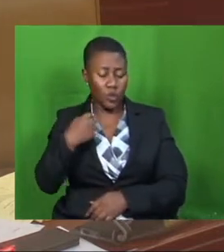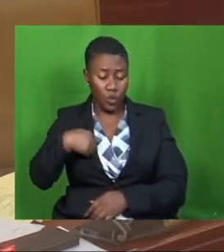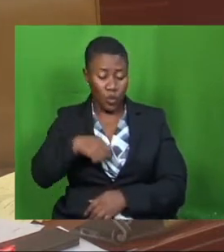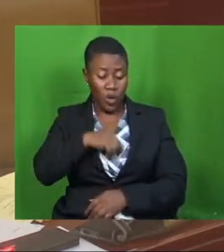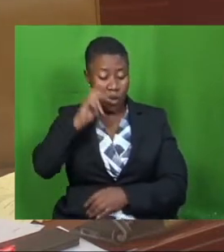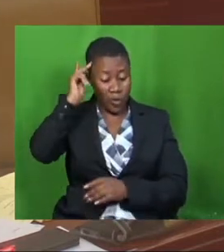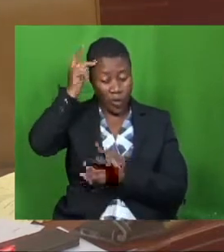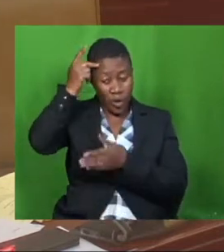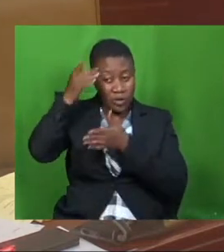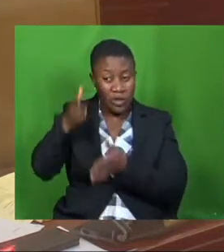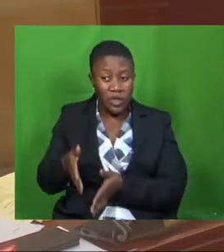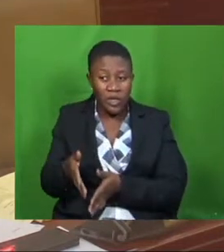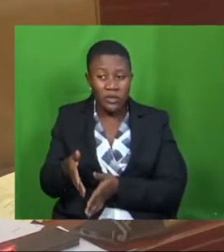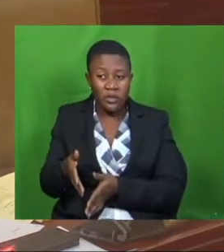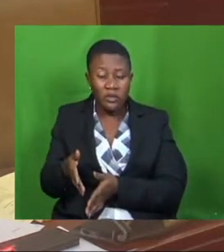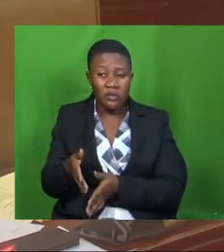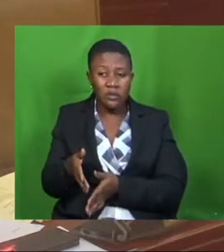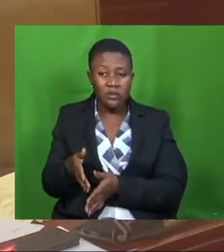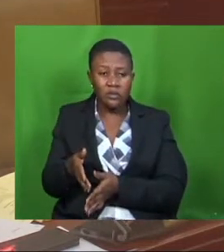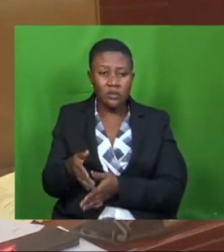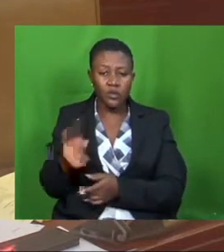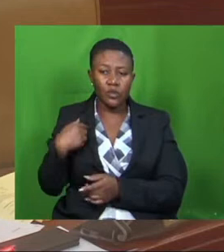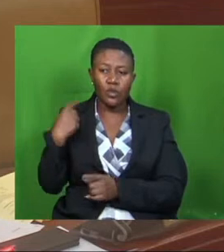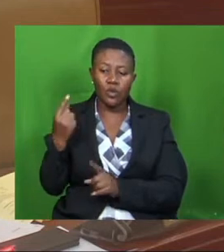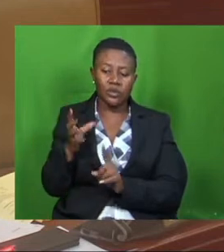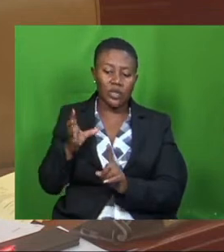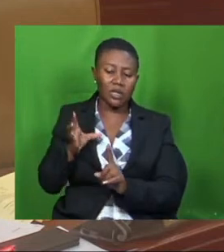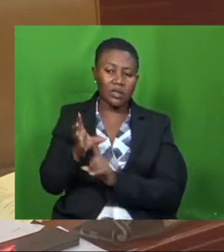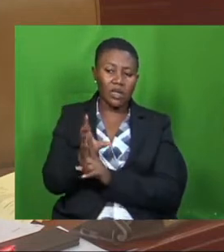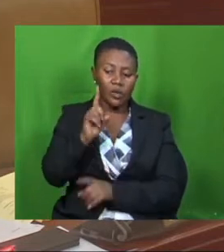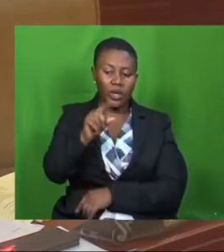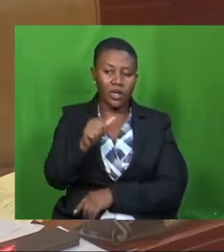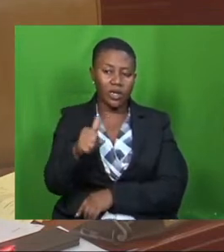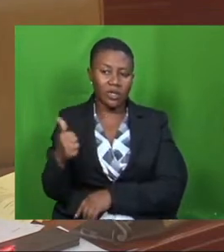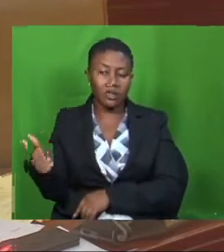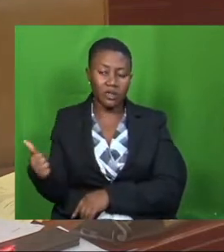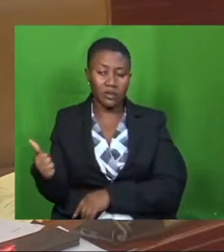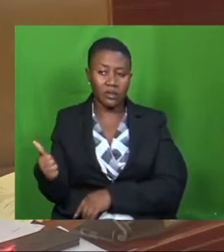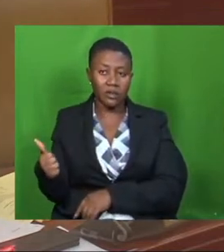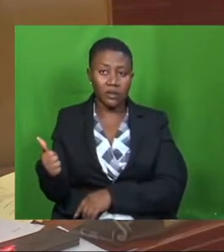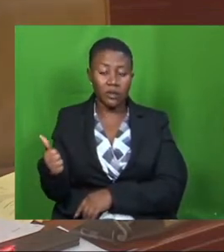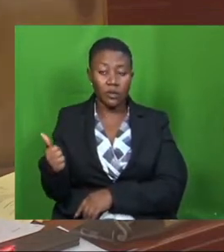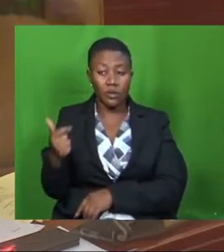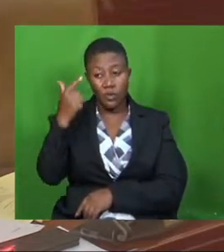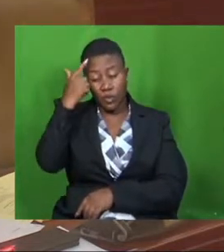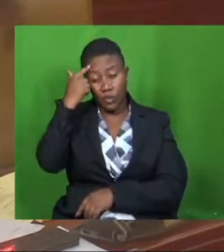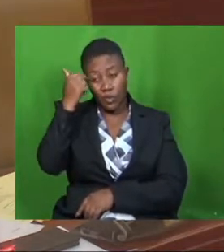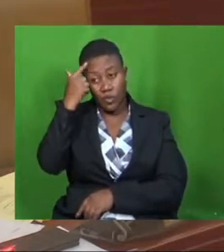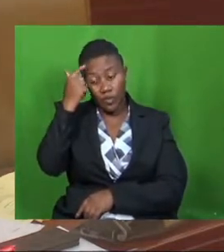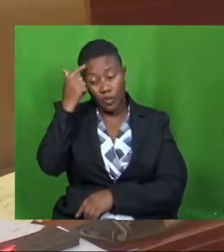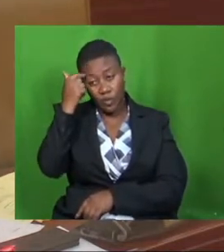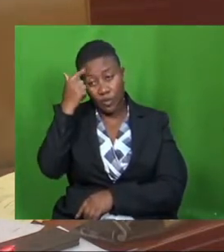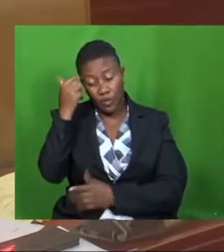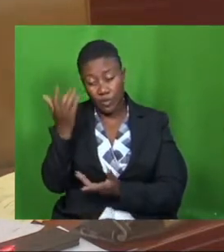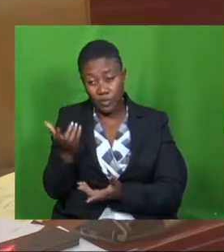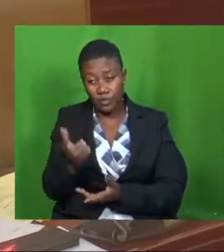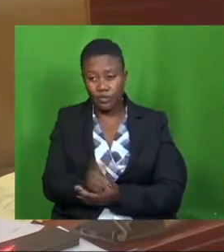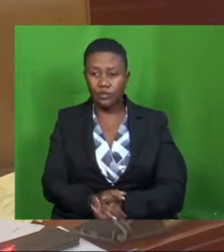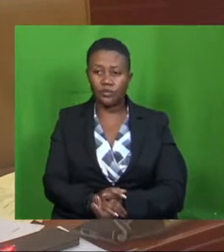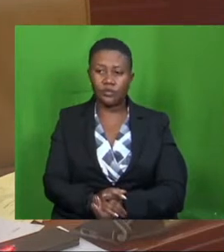done. Within a short period, another project, Director of Health Services, another